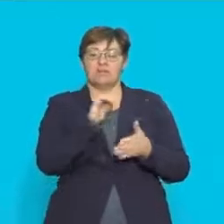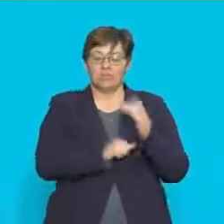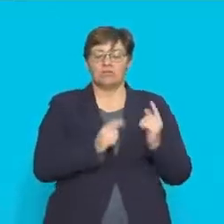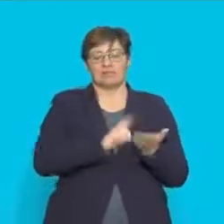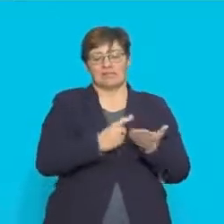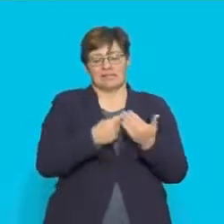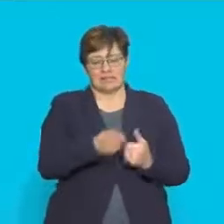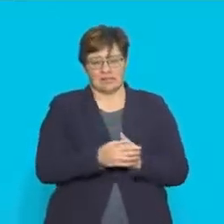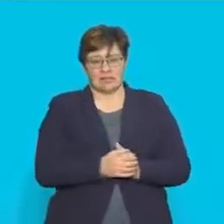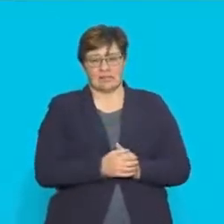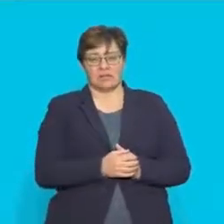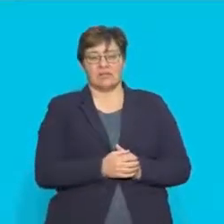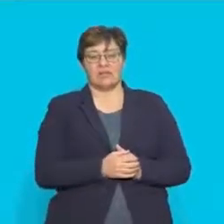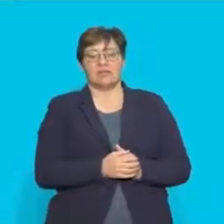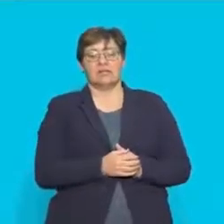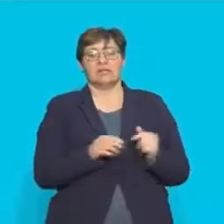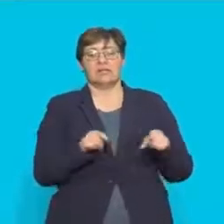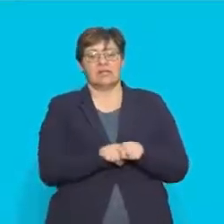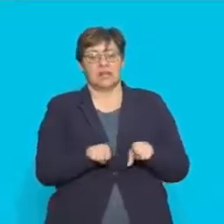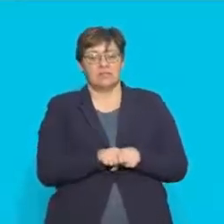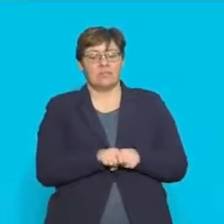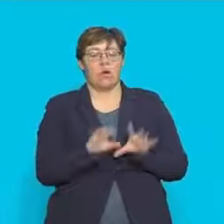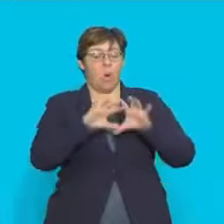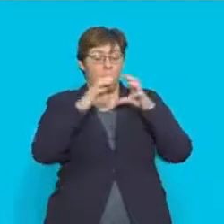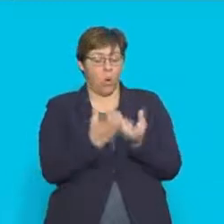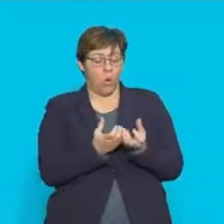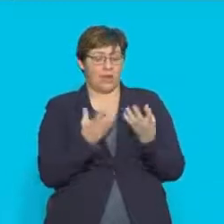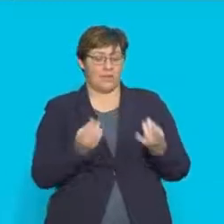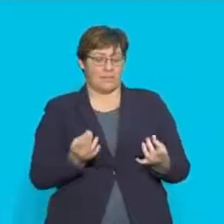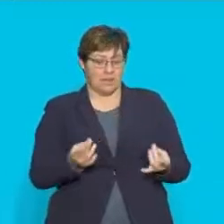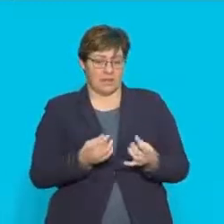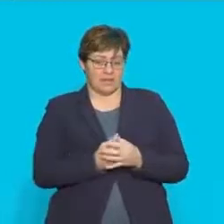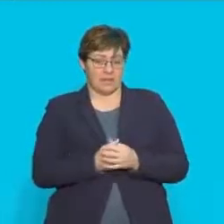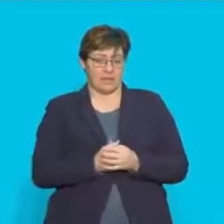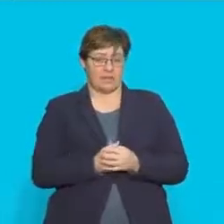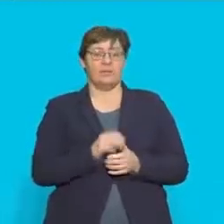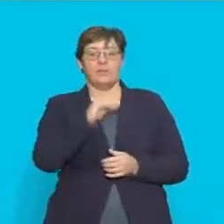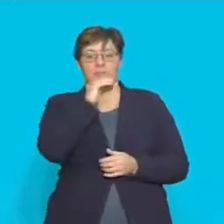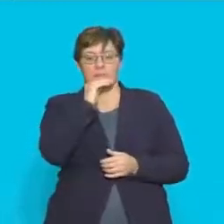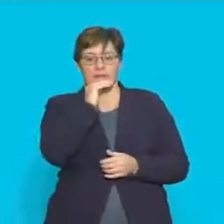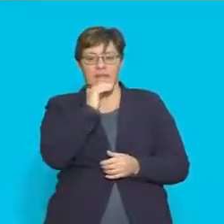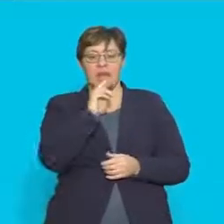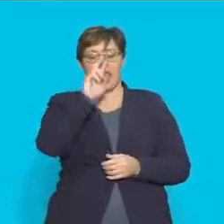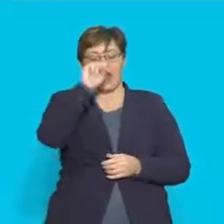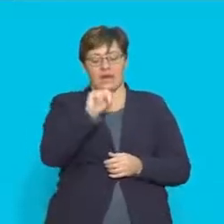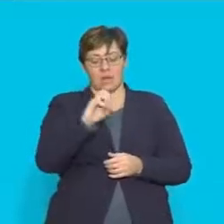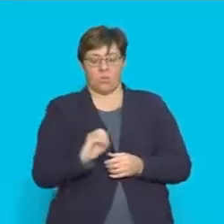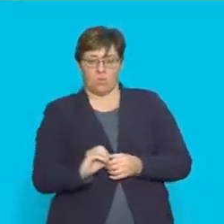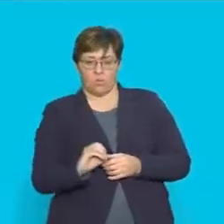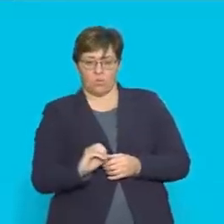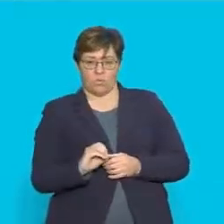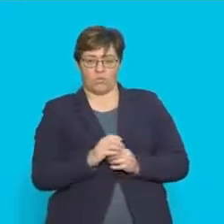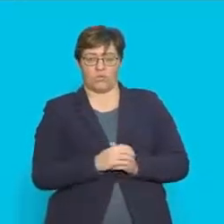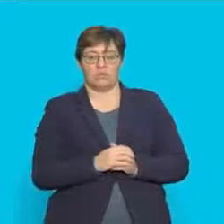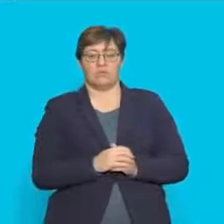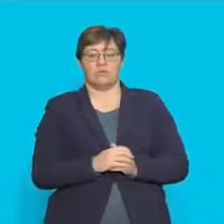this. Now, we also have what we call whole numbers, which are symbolized by n with